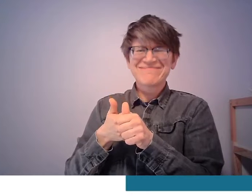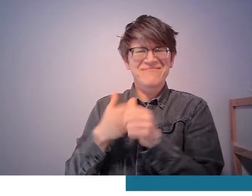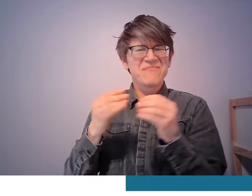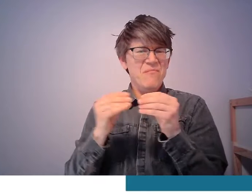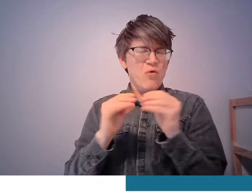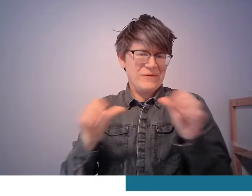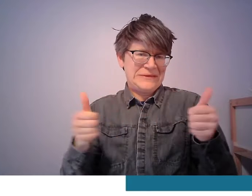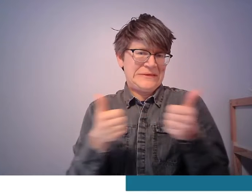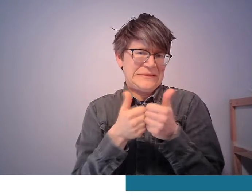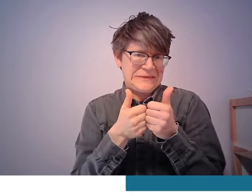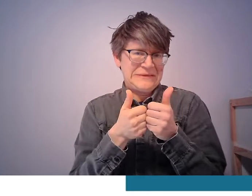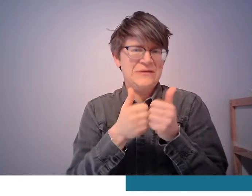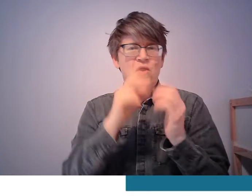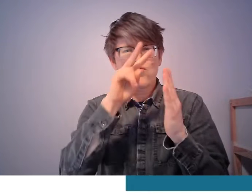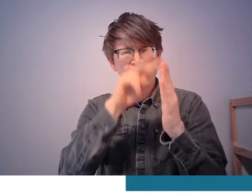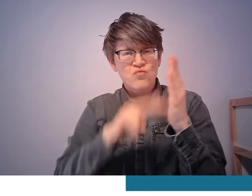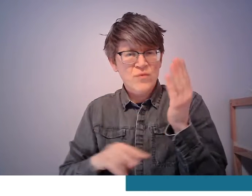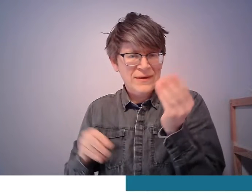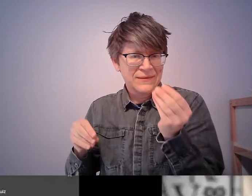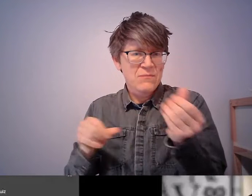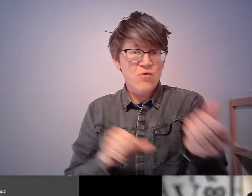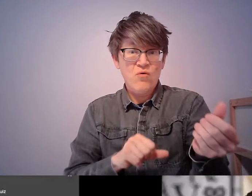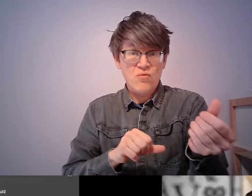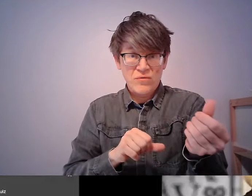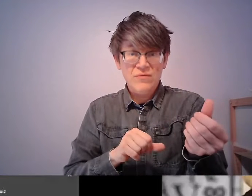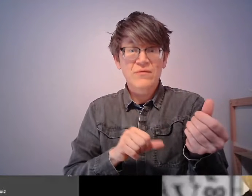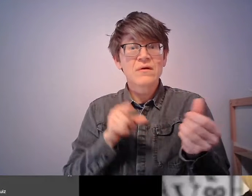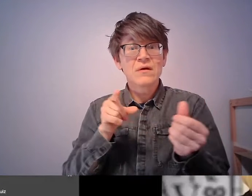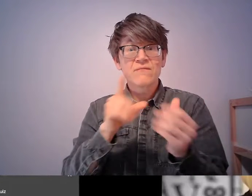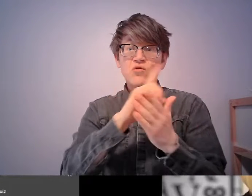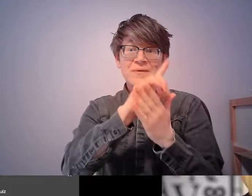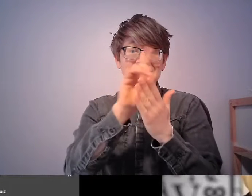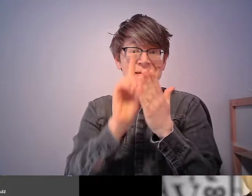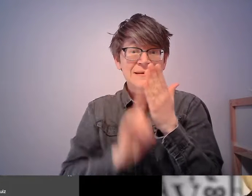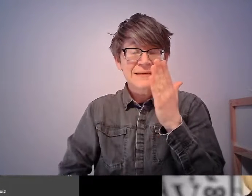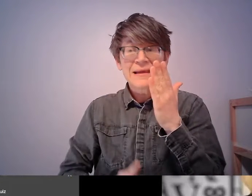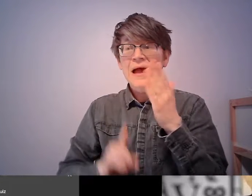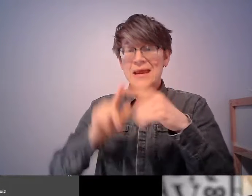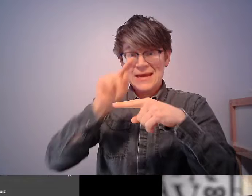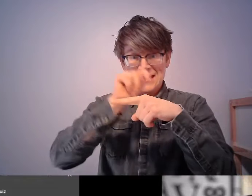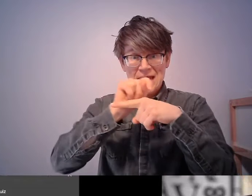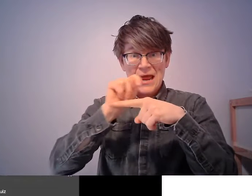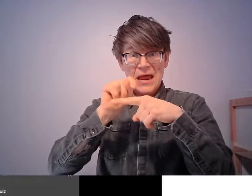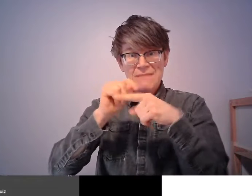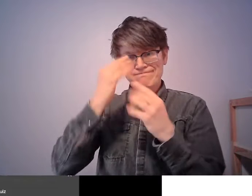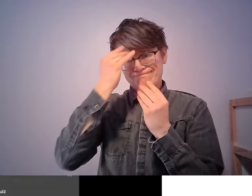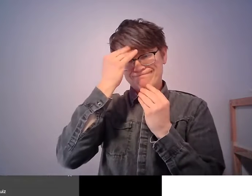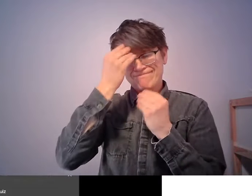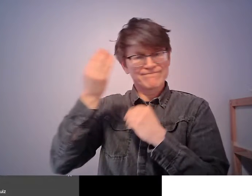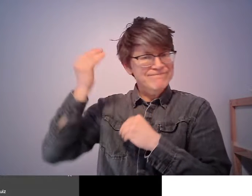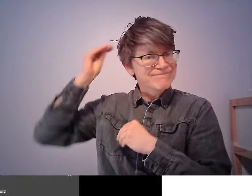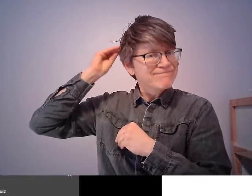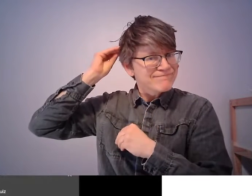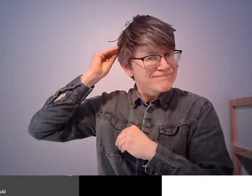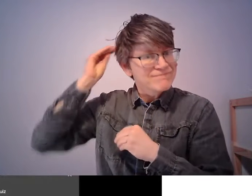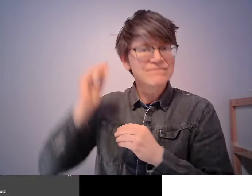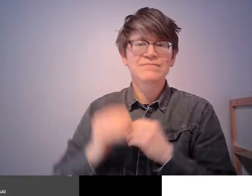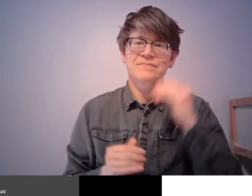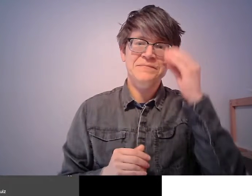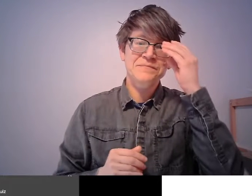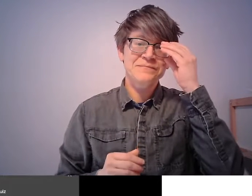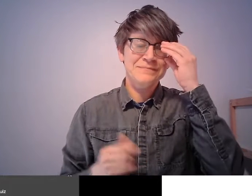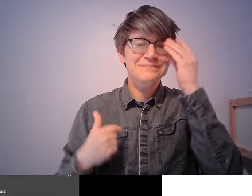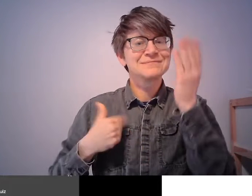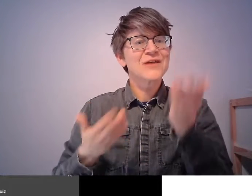in mind when you're designing with type. For an even deeper dive into maximizing legibility for text and display type,